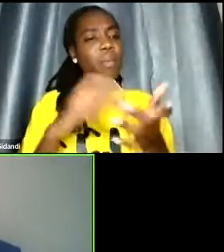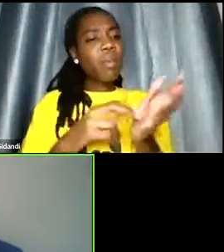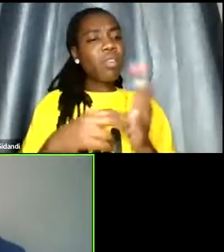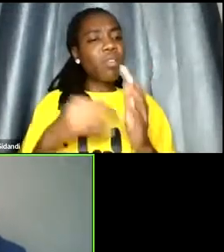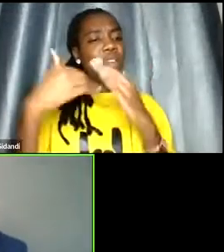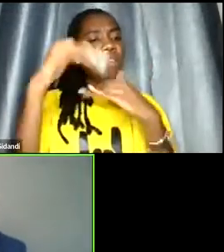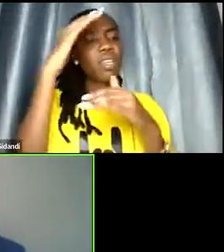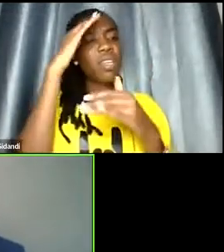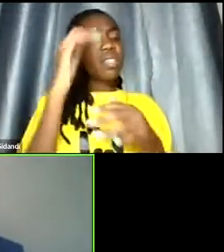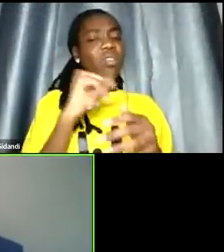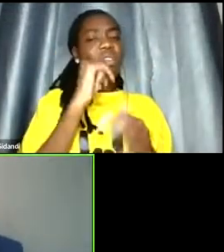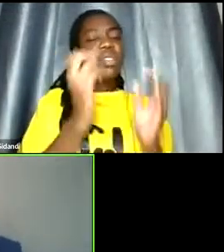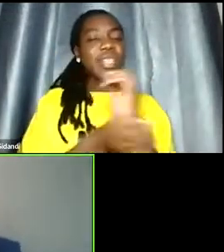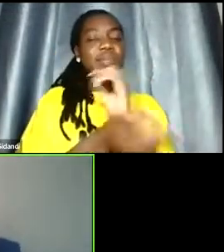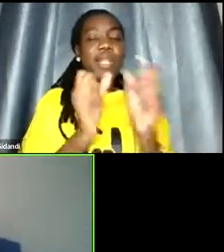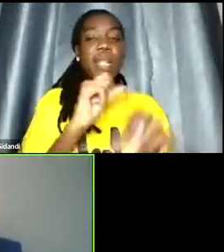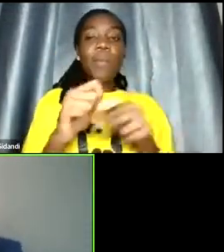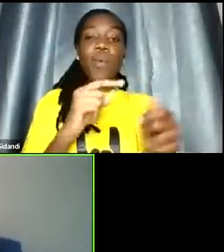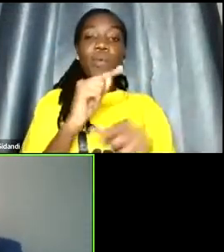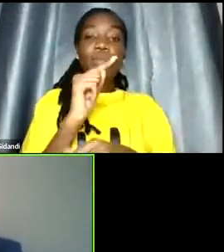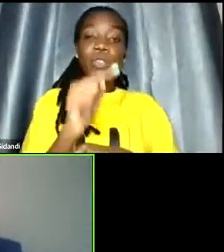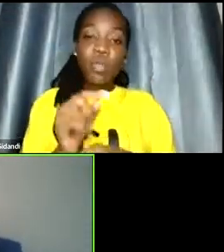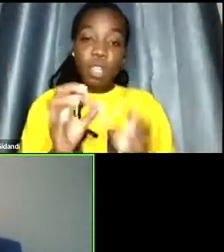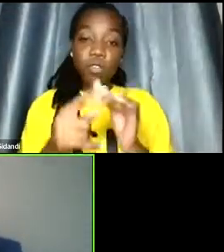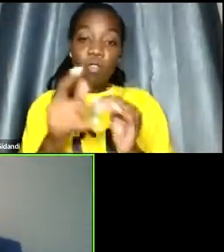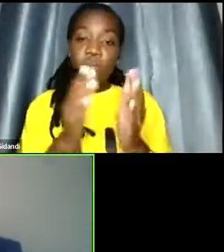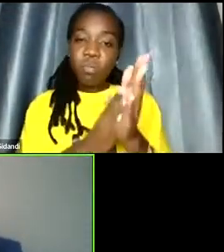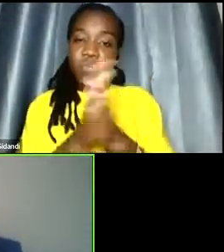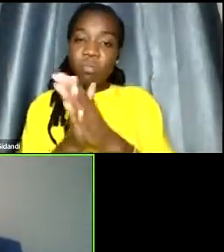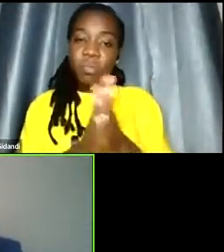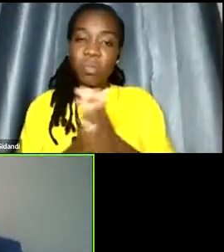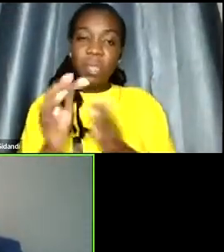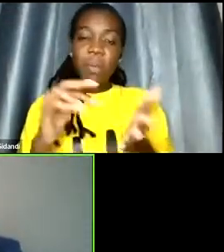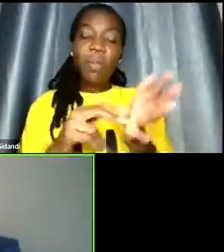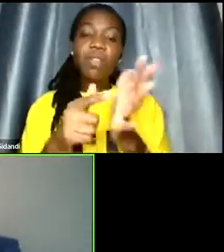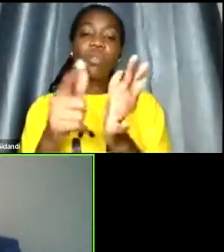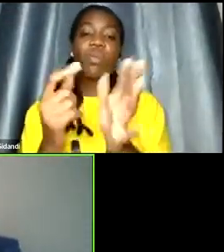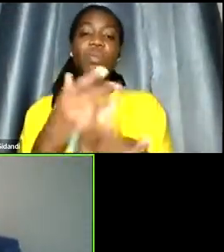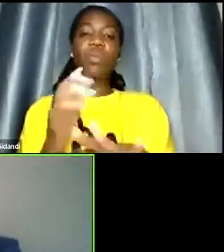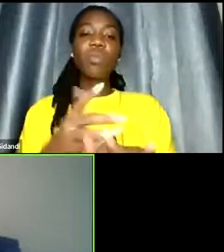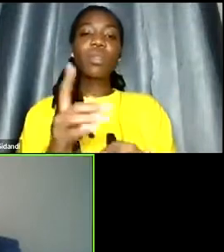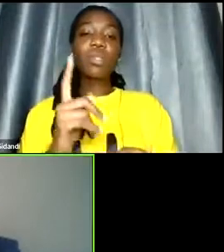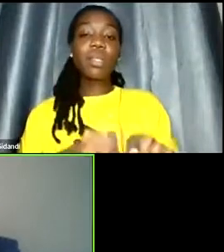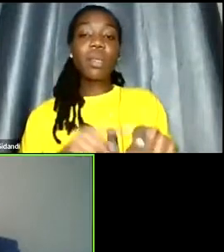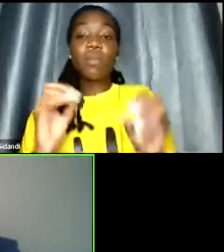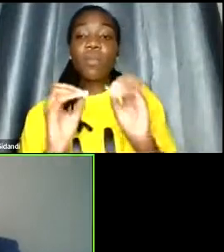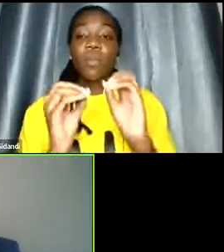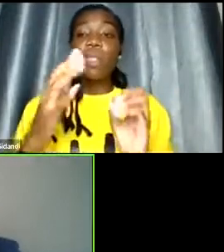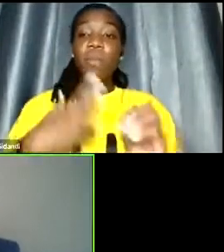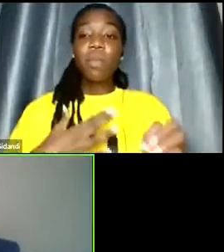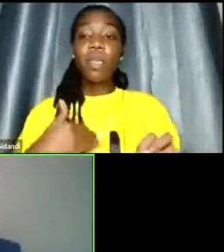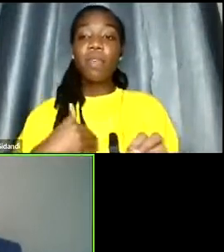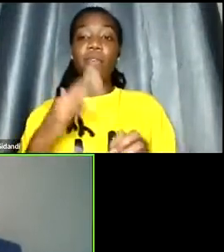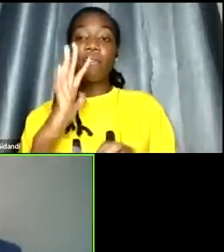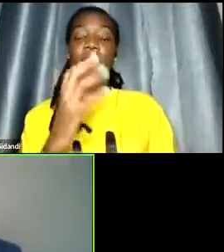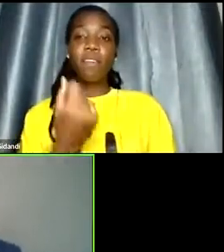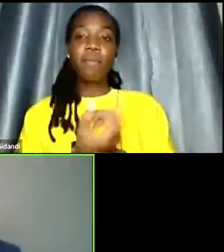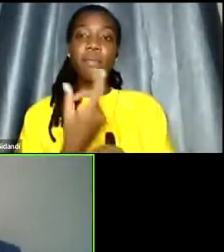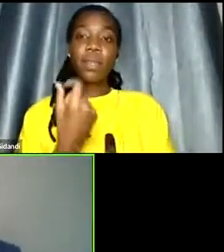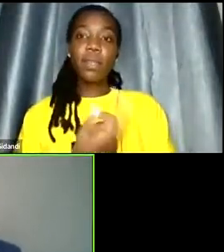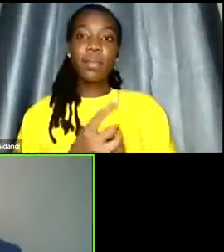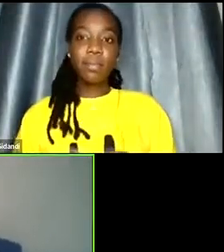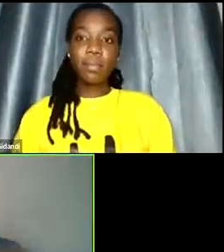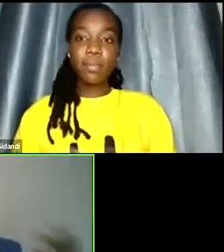eventually. If you're not passionate about it, why waste time doing it? All right. I'm watching my time. I have 5 minutes left to come to the end of my particular